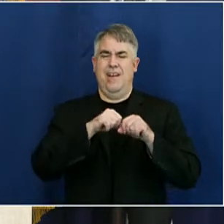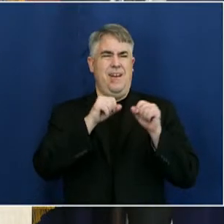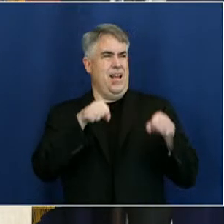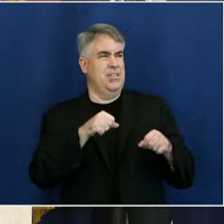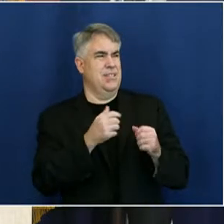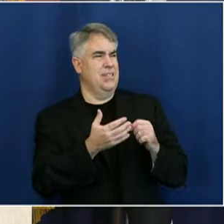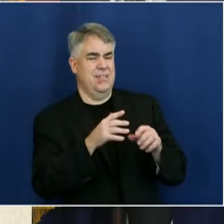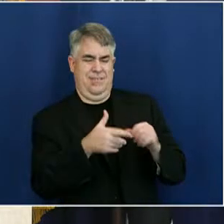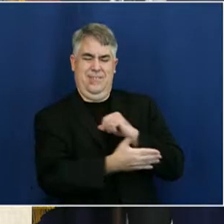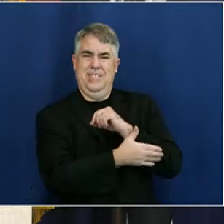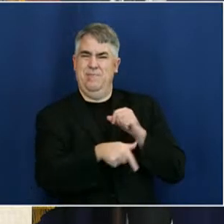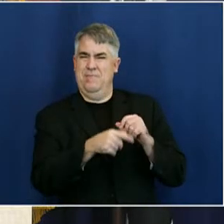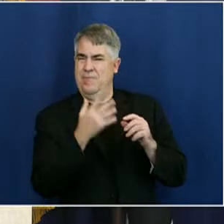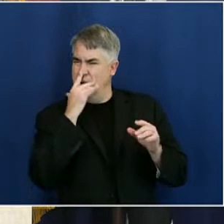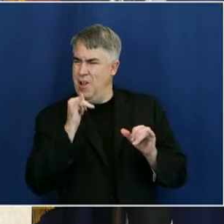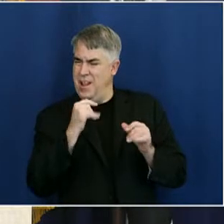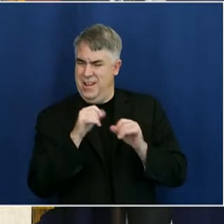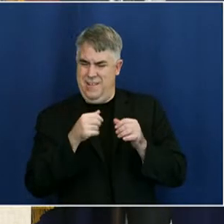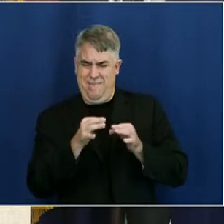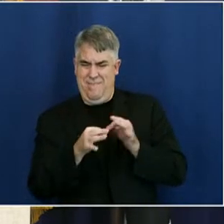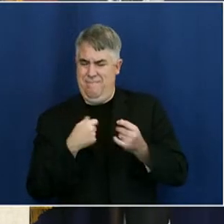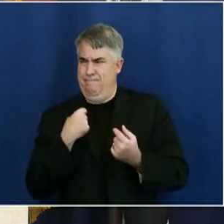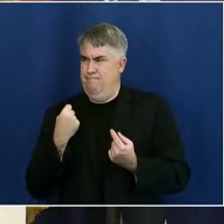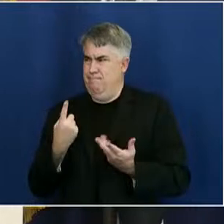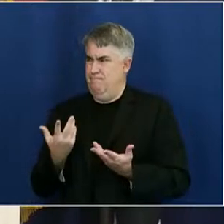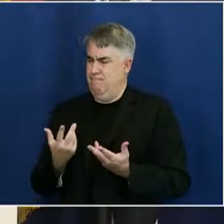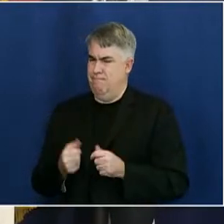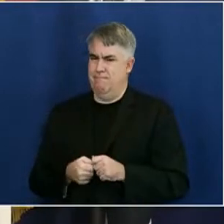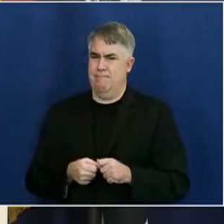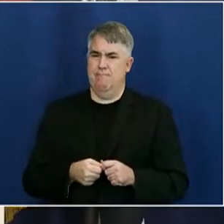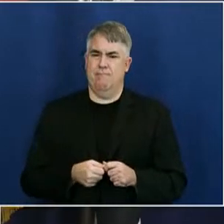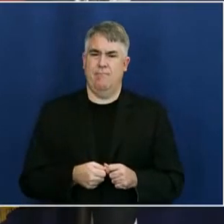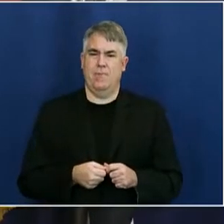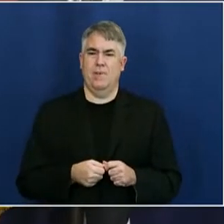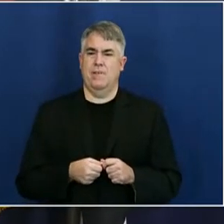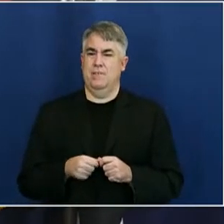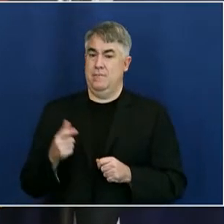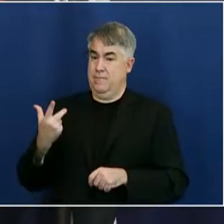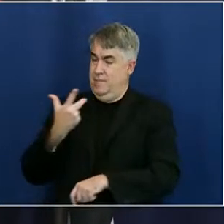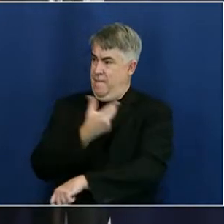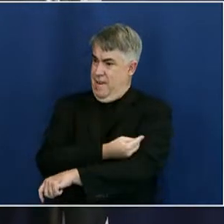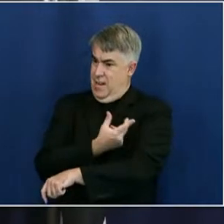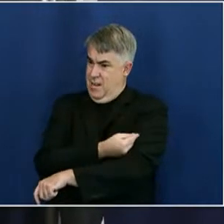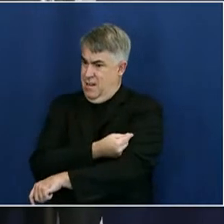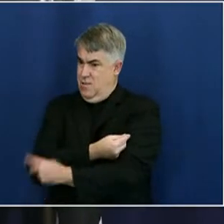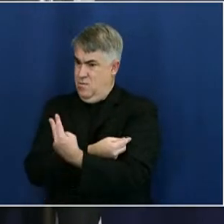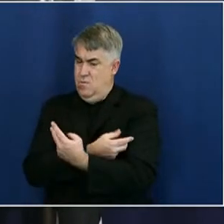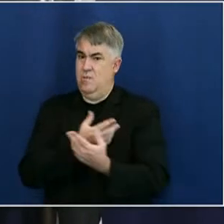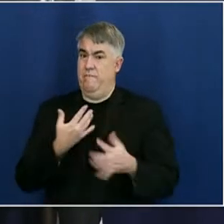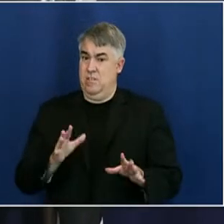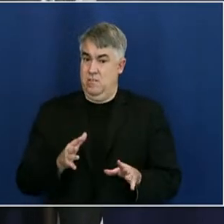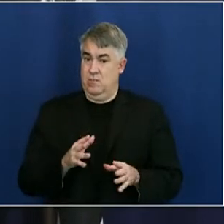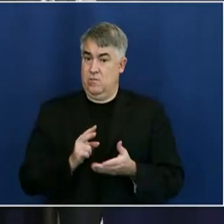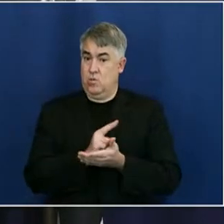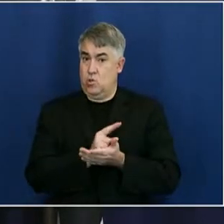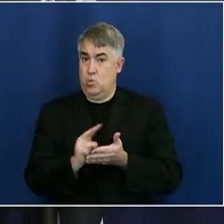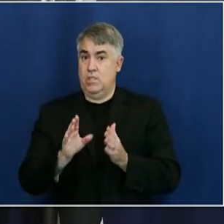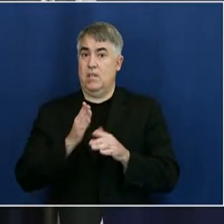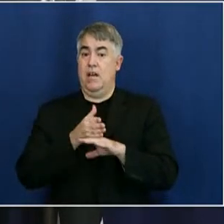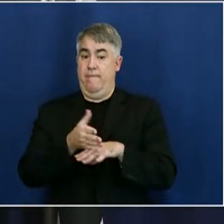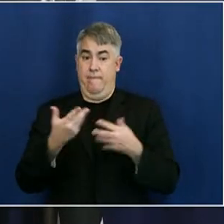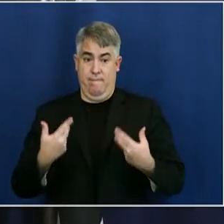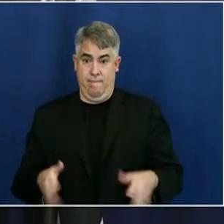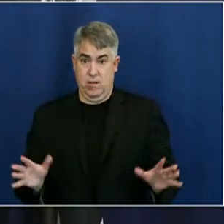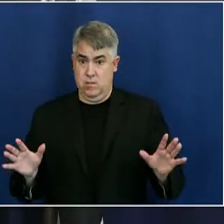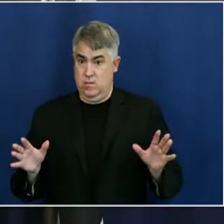the second vaccine, had their second 2 weeks out, are they still a potential vector